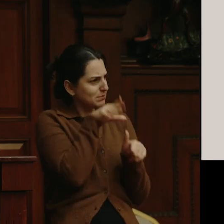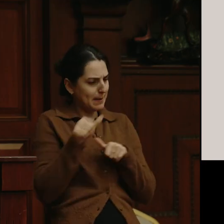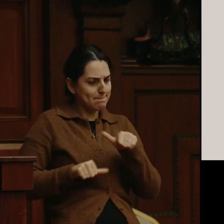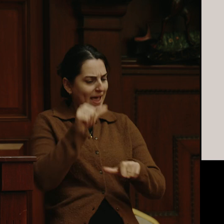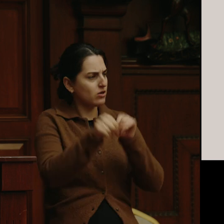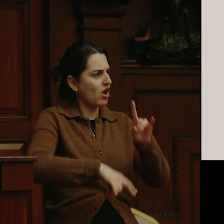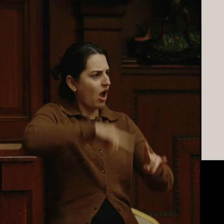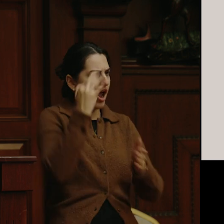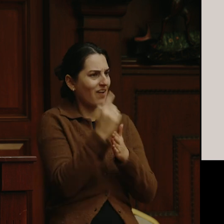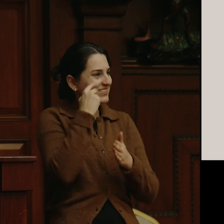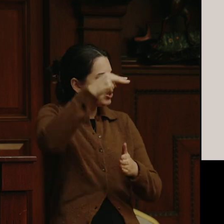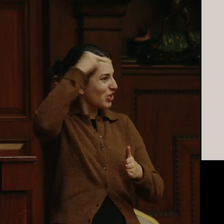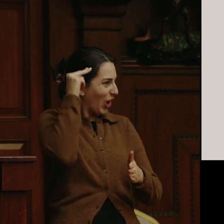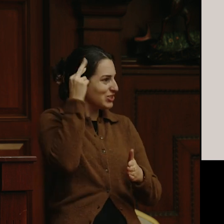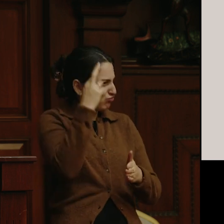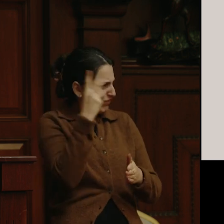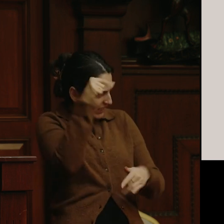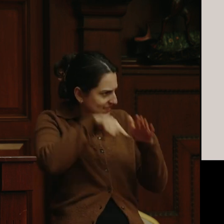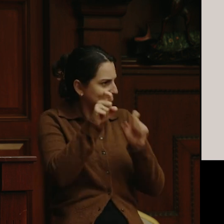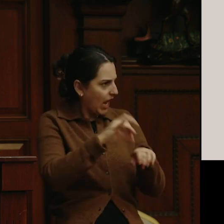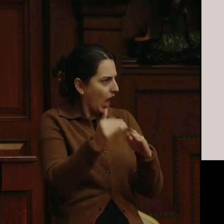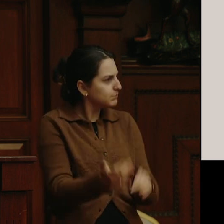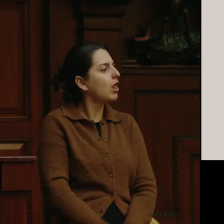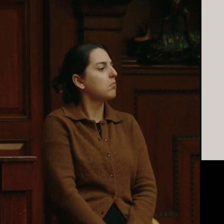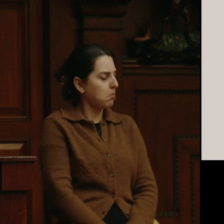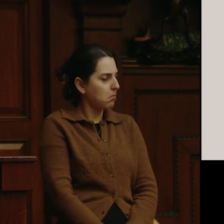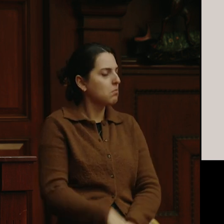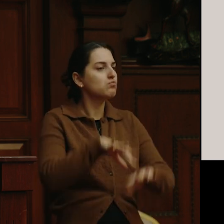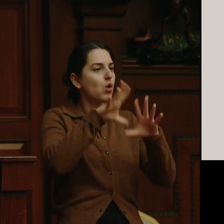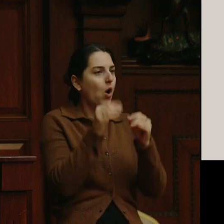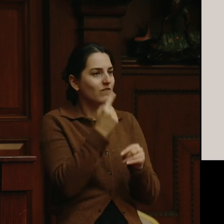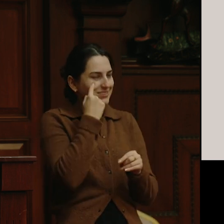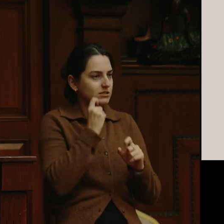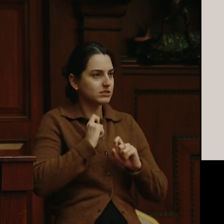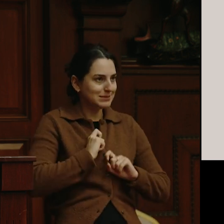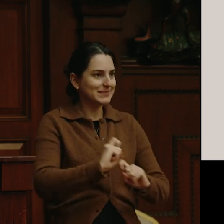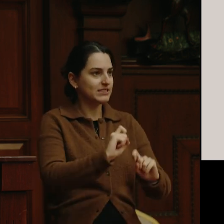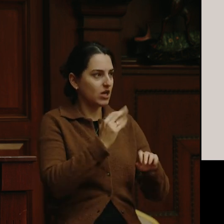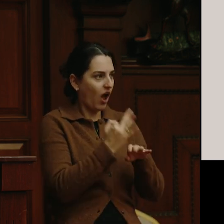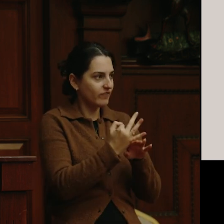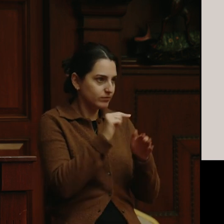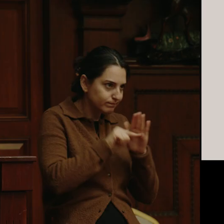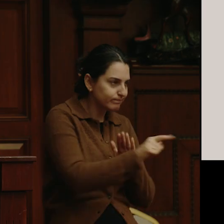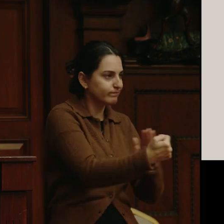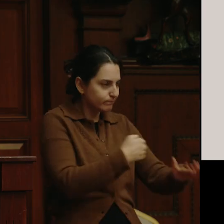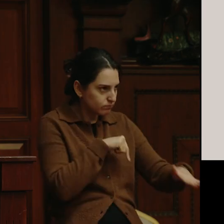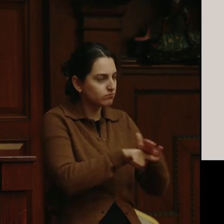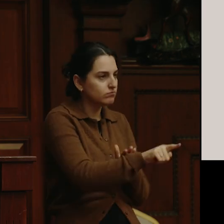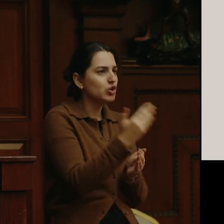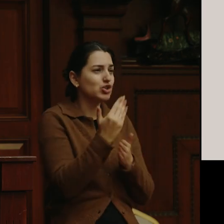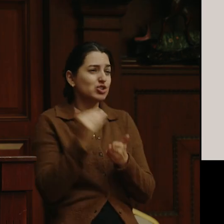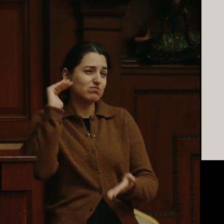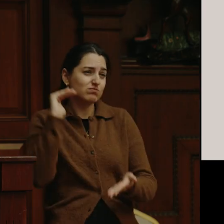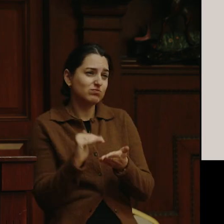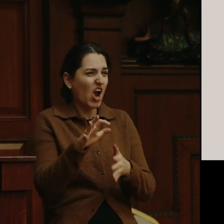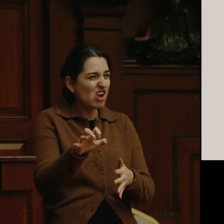a high proportion of neurology-related admissions. Overall, there was typically stability in admissions over time, some decline in